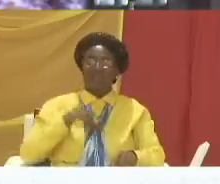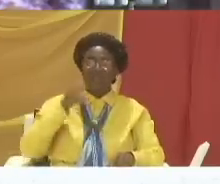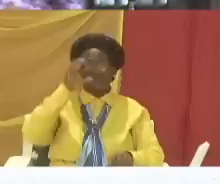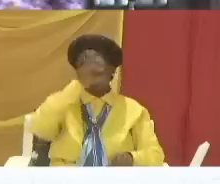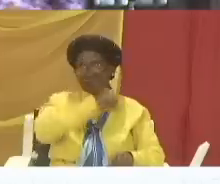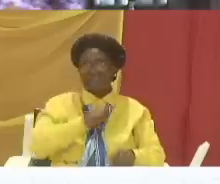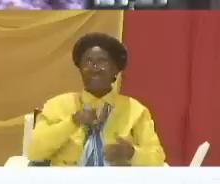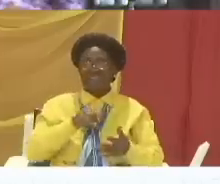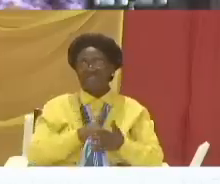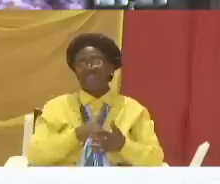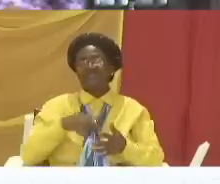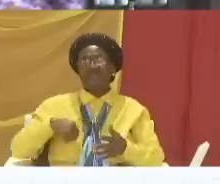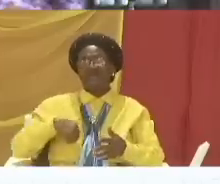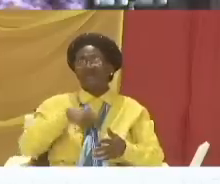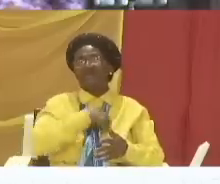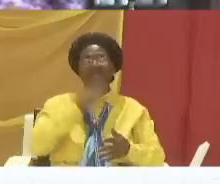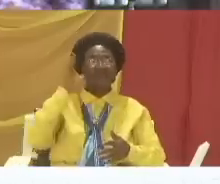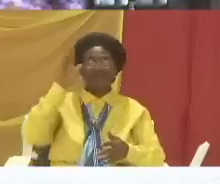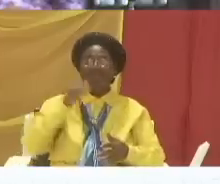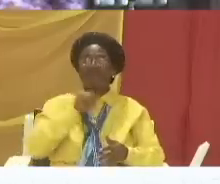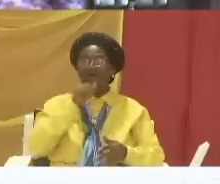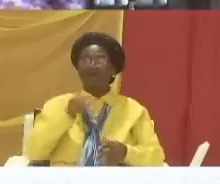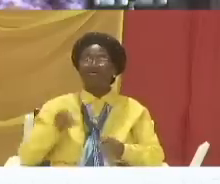We won't do so again.